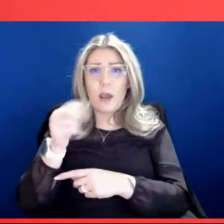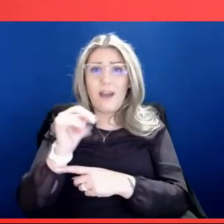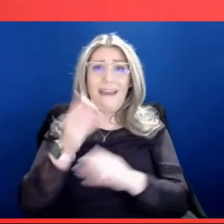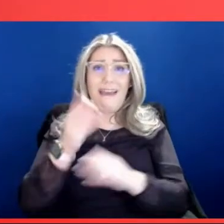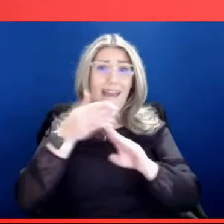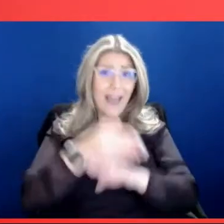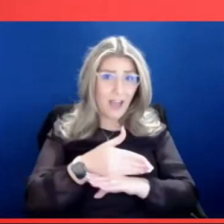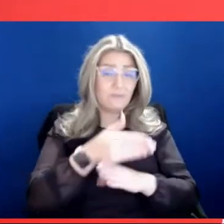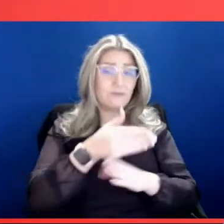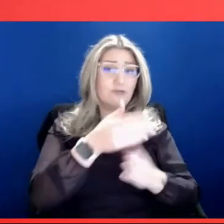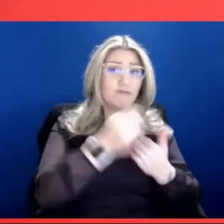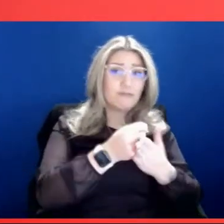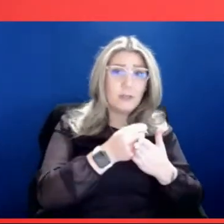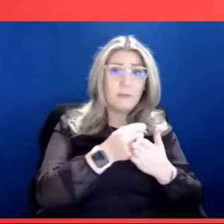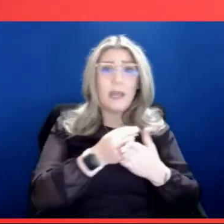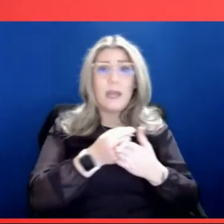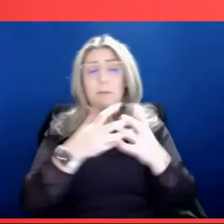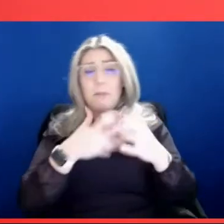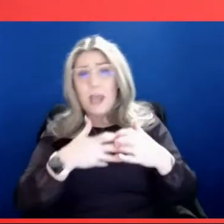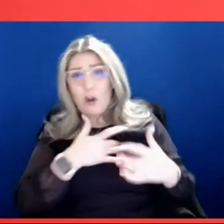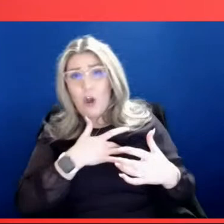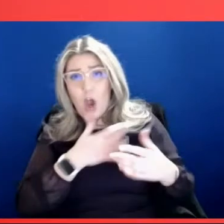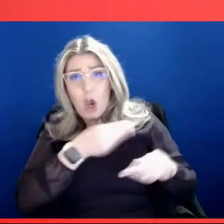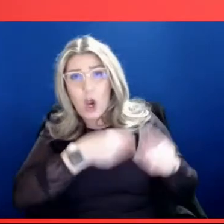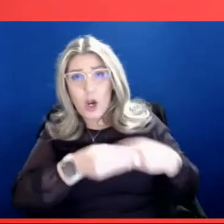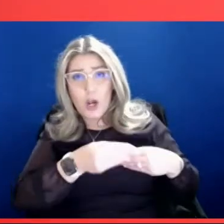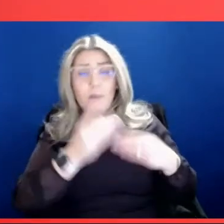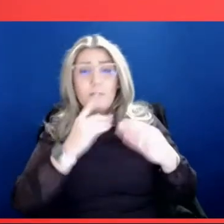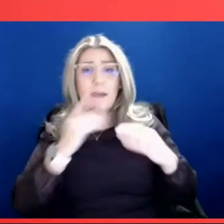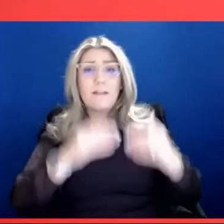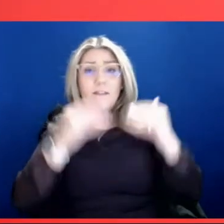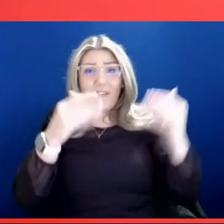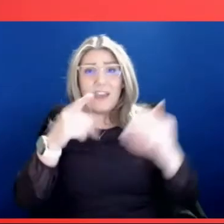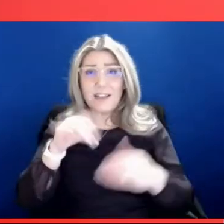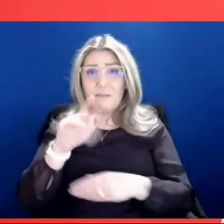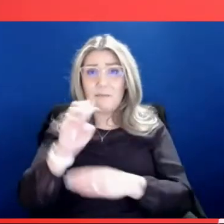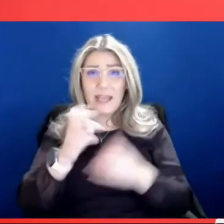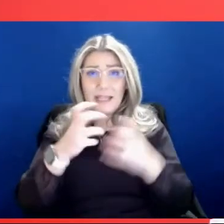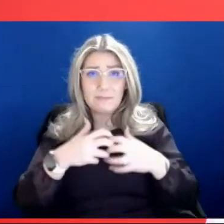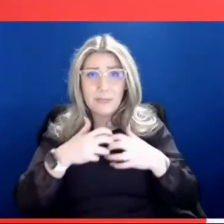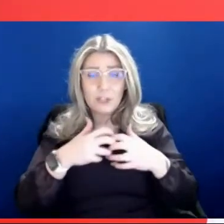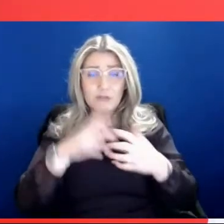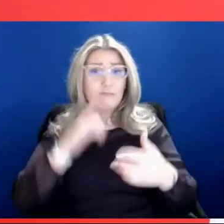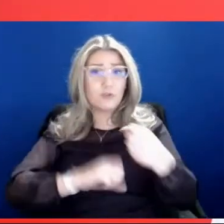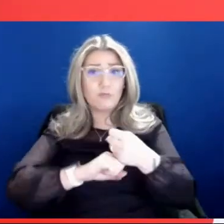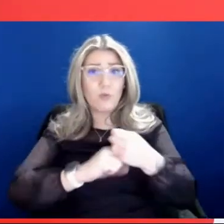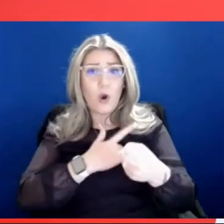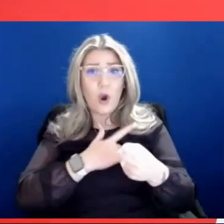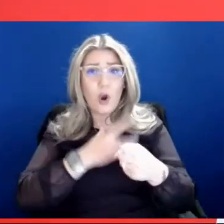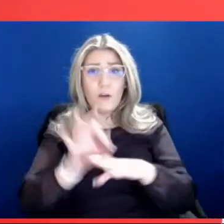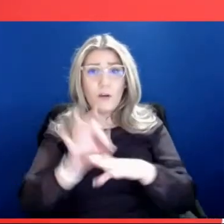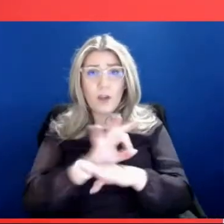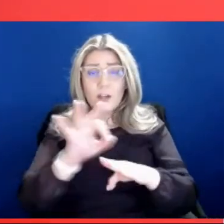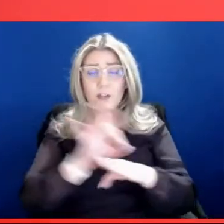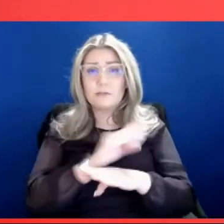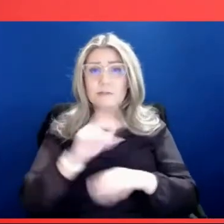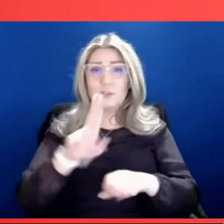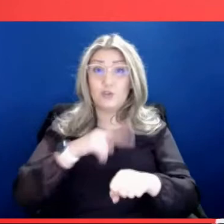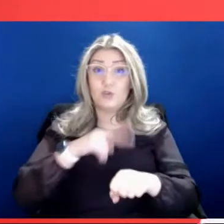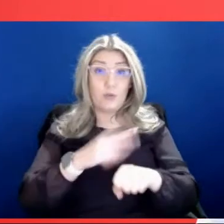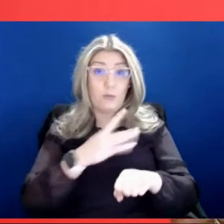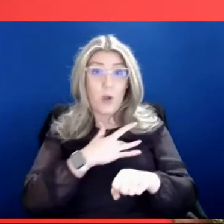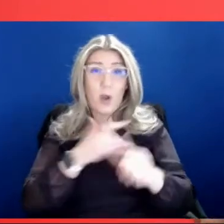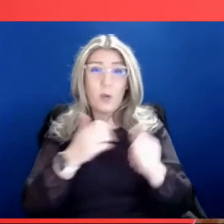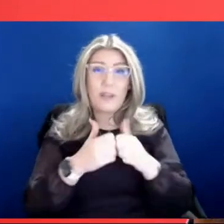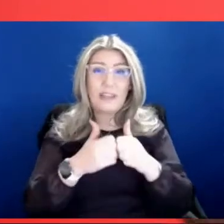was on advanced pacemaker therapy to support heart function, and had a normal heart with some abnormal pressures, and